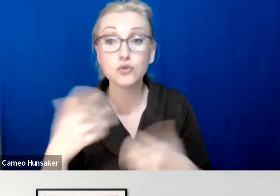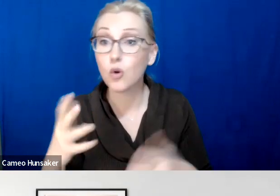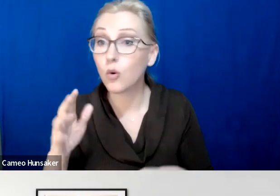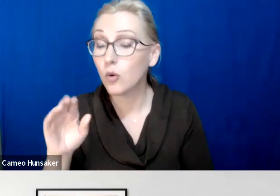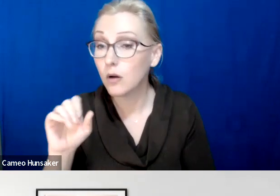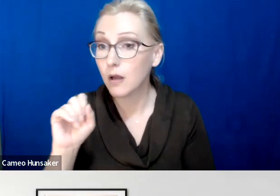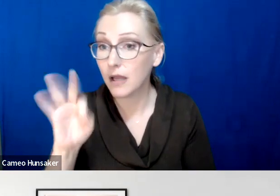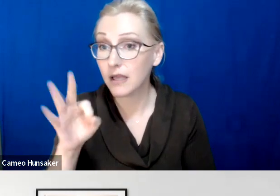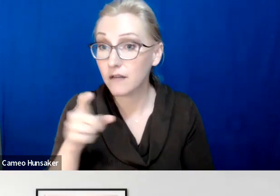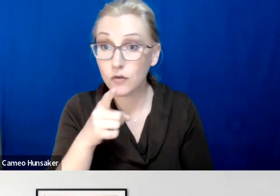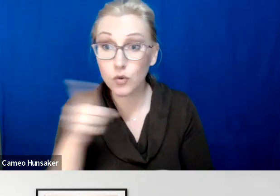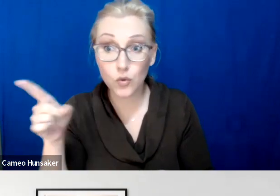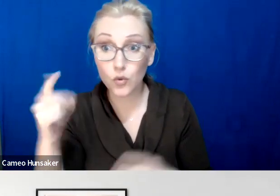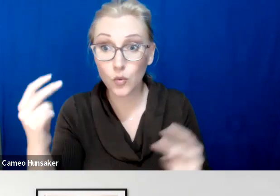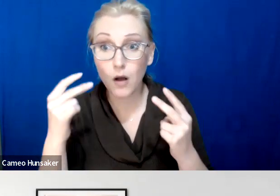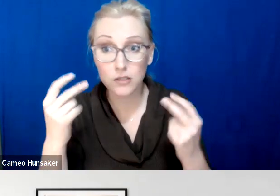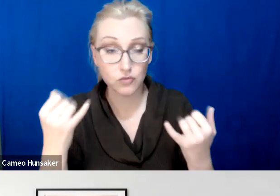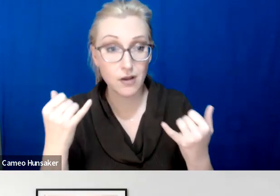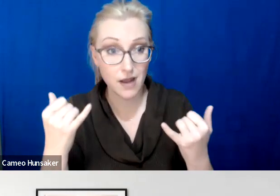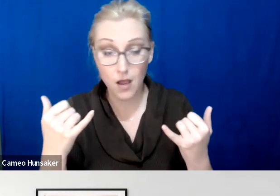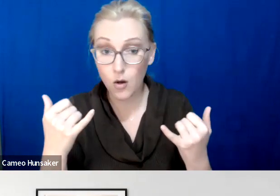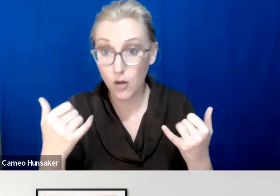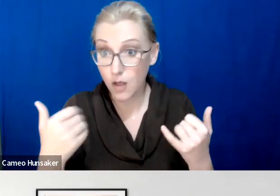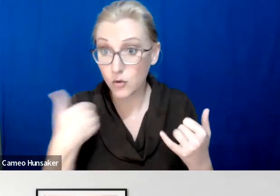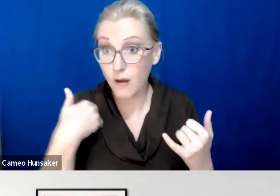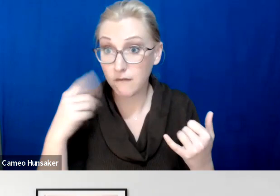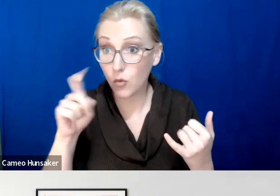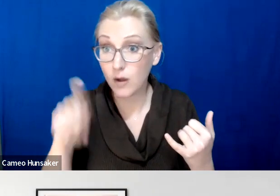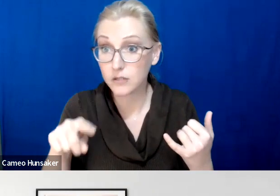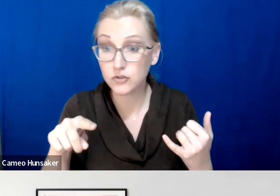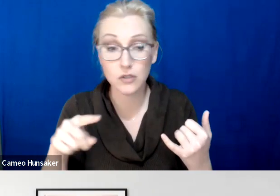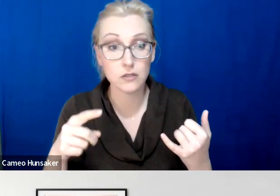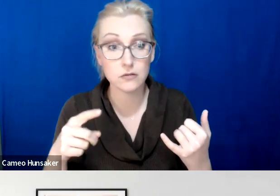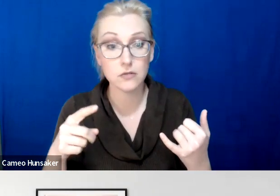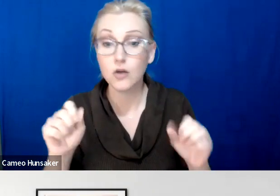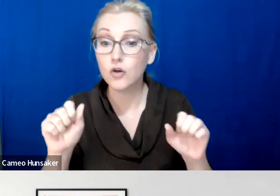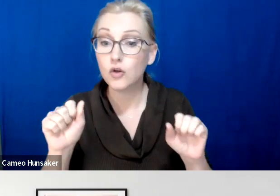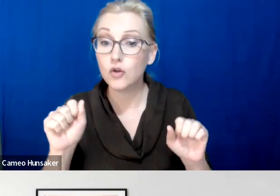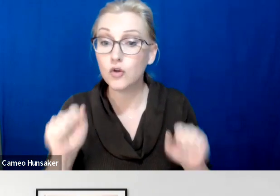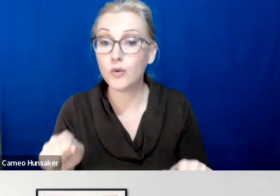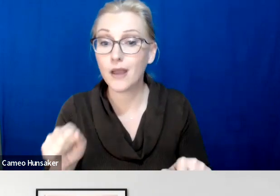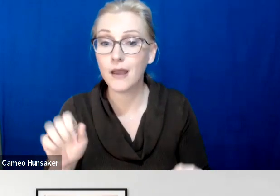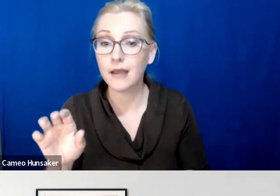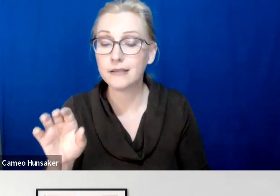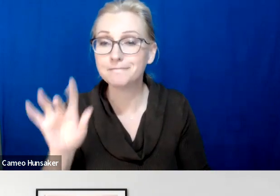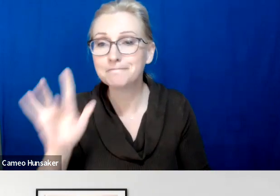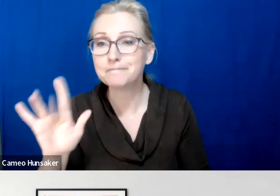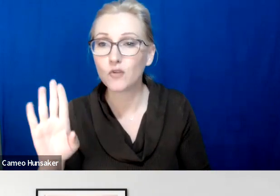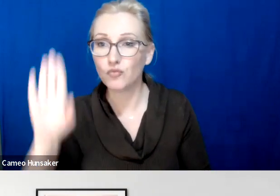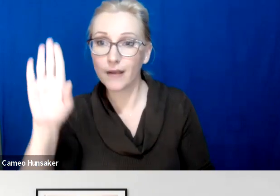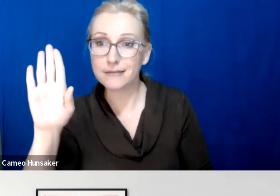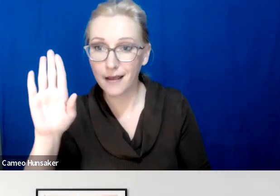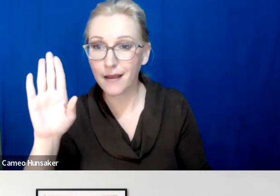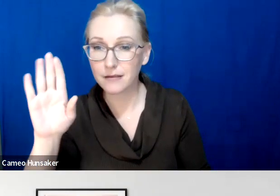any questions at this point, feel free to utilize the little raise